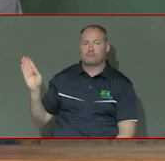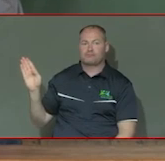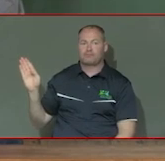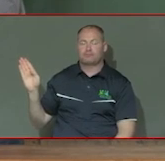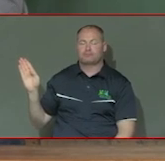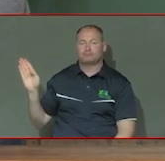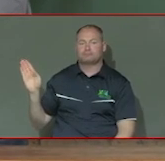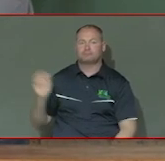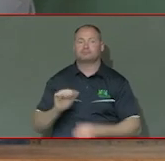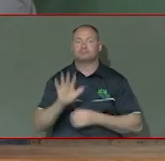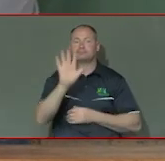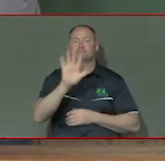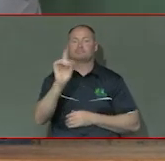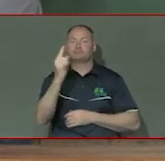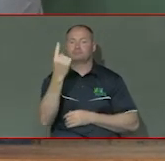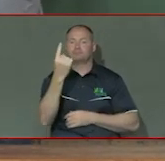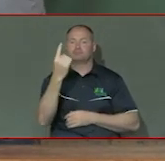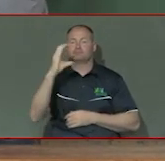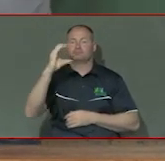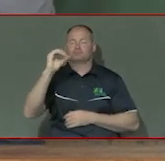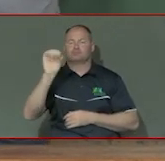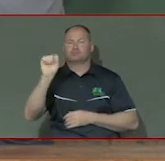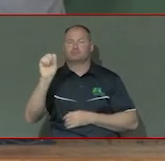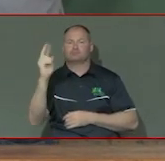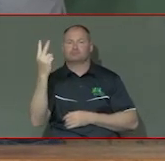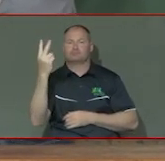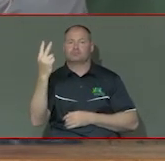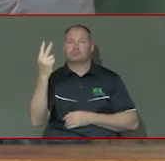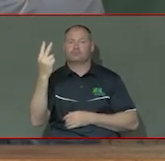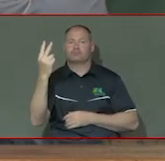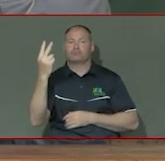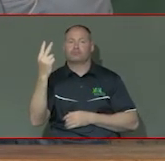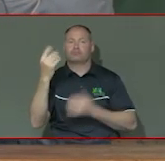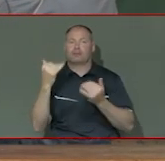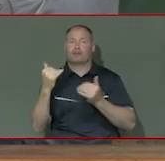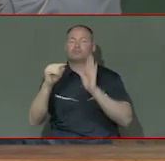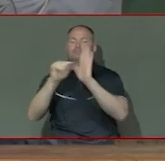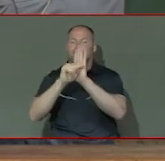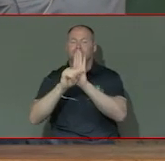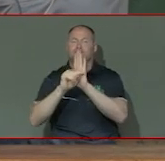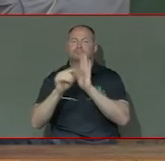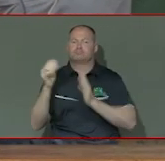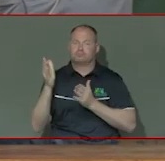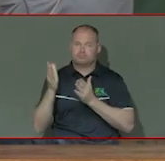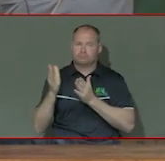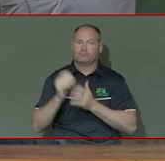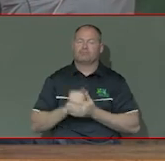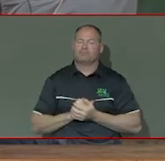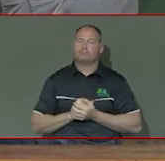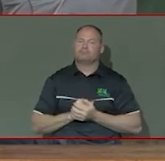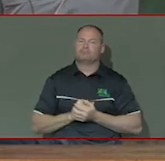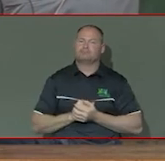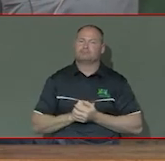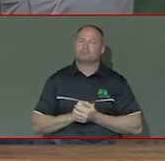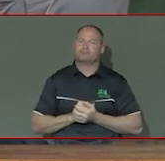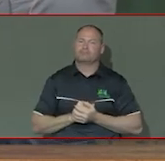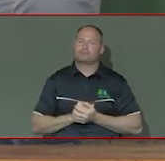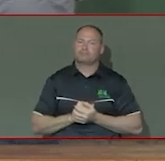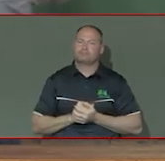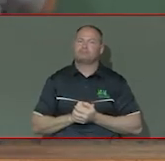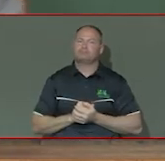the first, cos the second, keep the sign. Cos the first, sine the